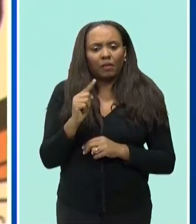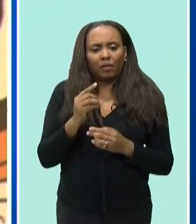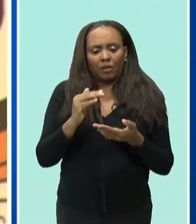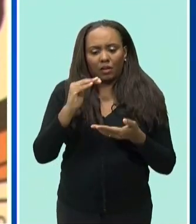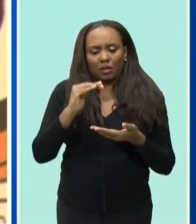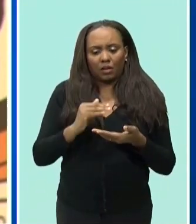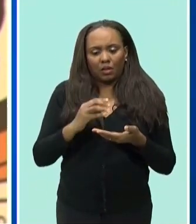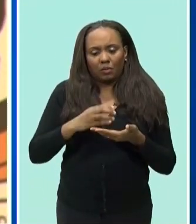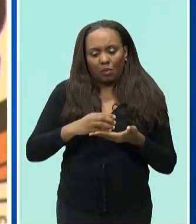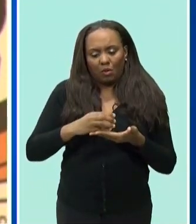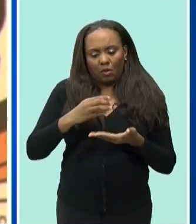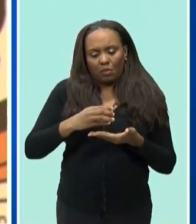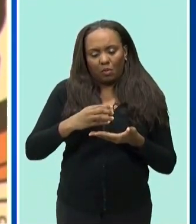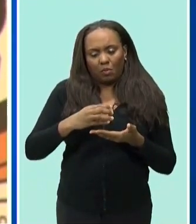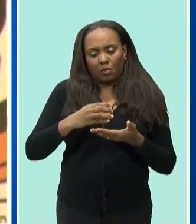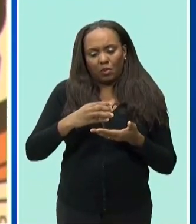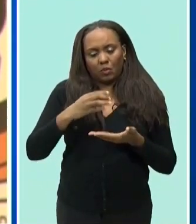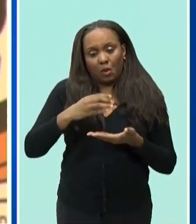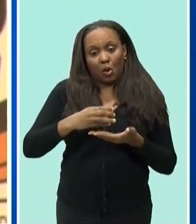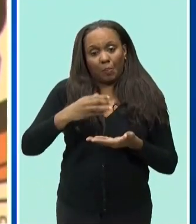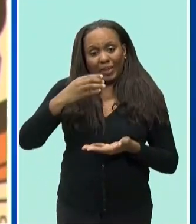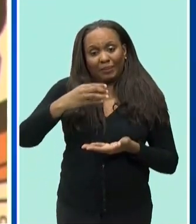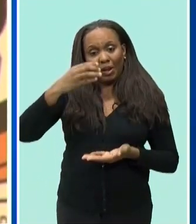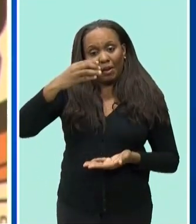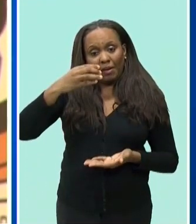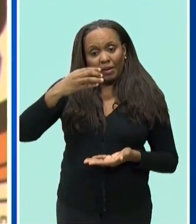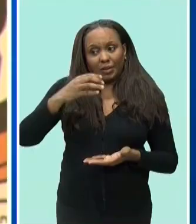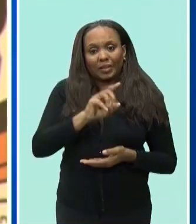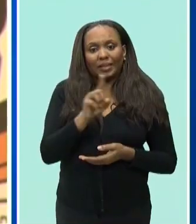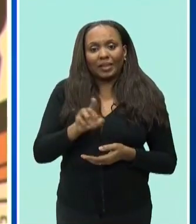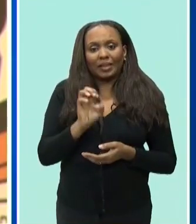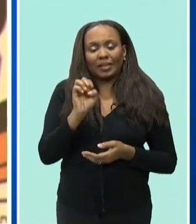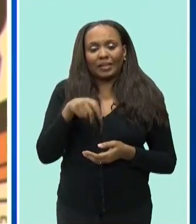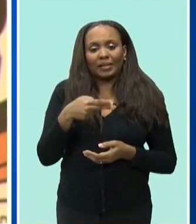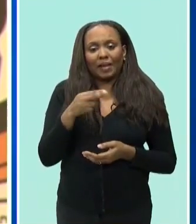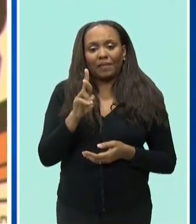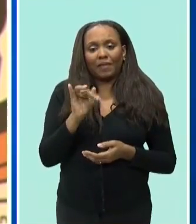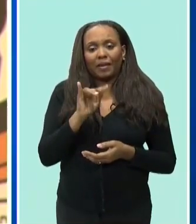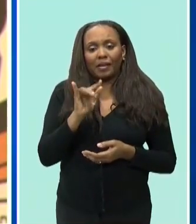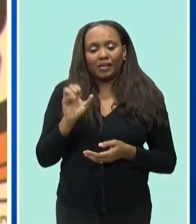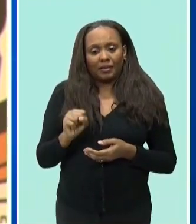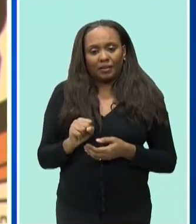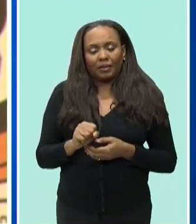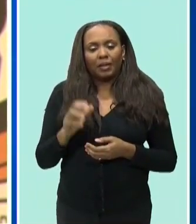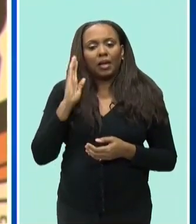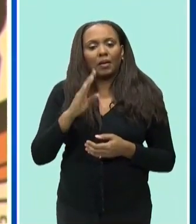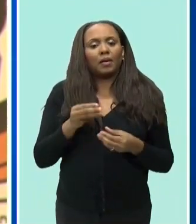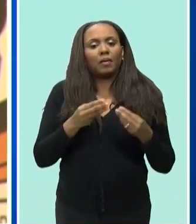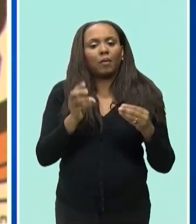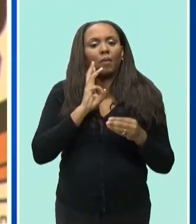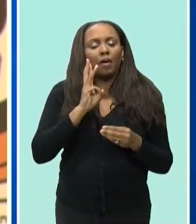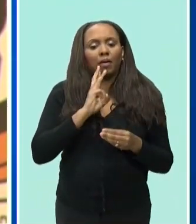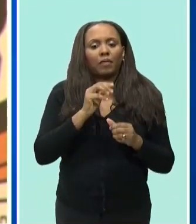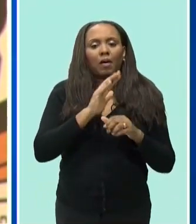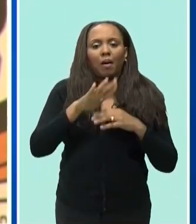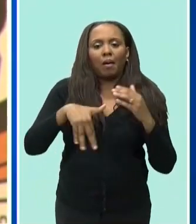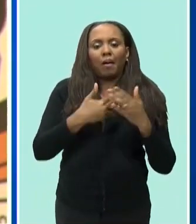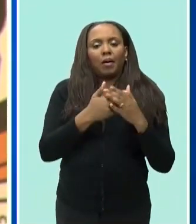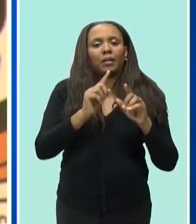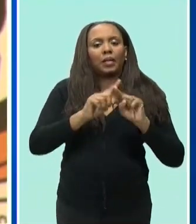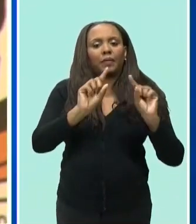and large Zephyr Hills water bottle. For every day, there are water coolers located in every division for students to be able to